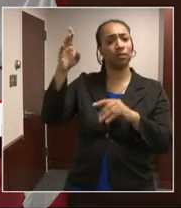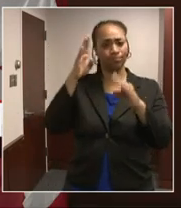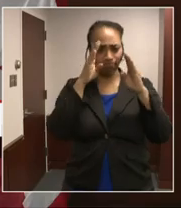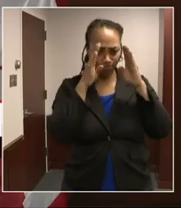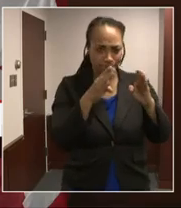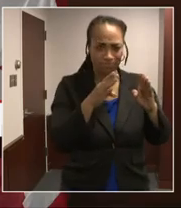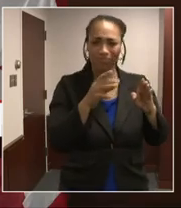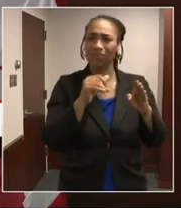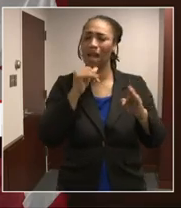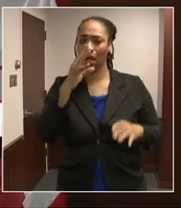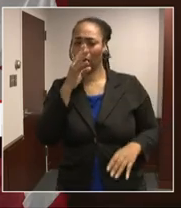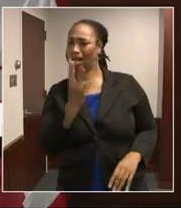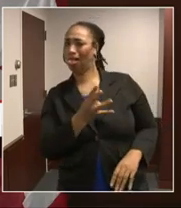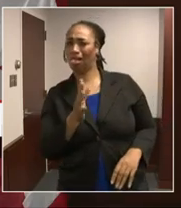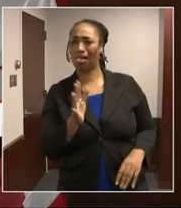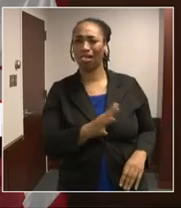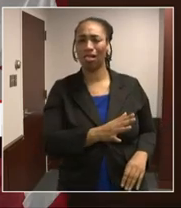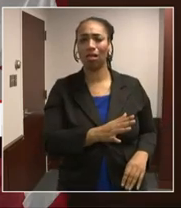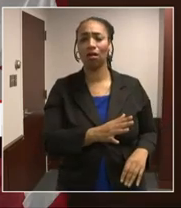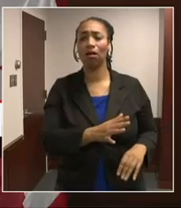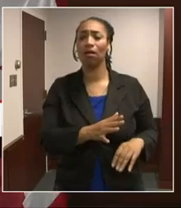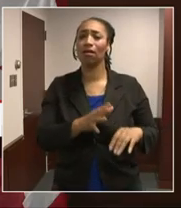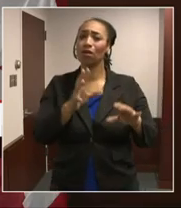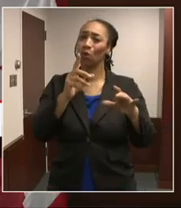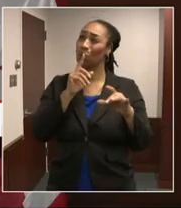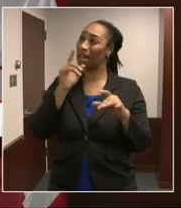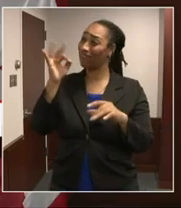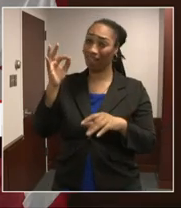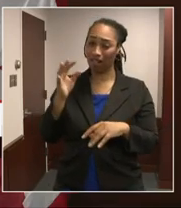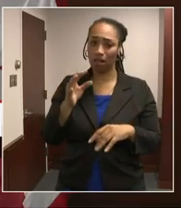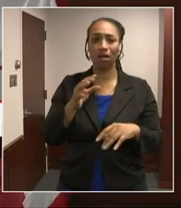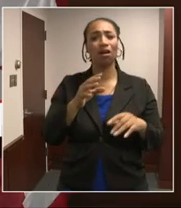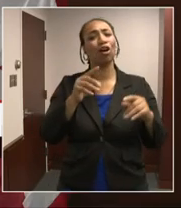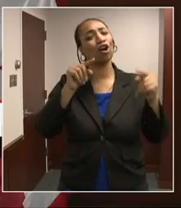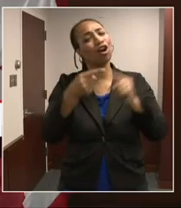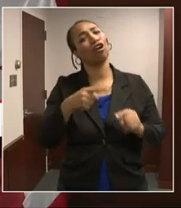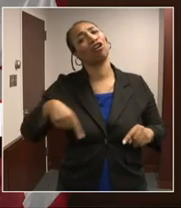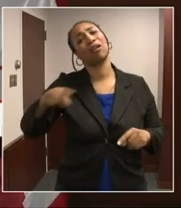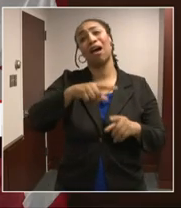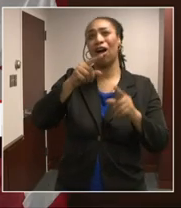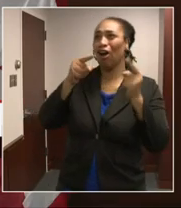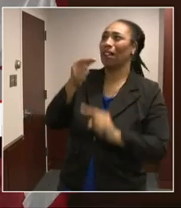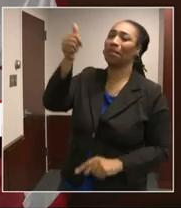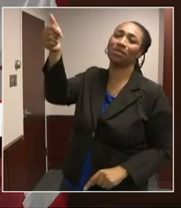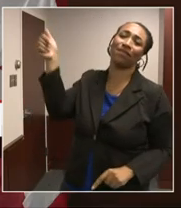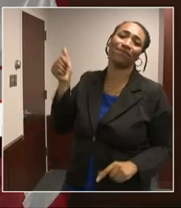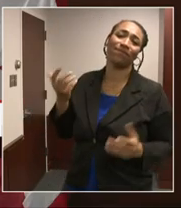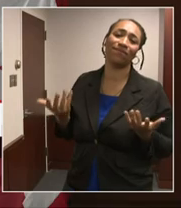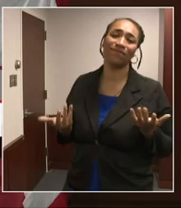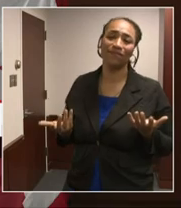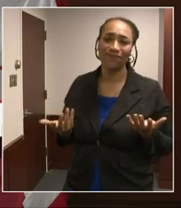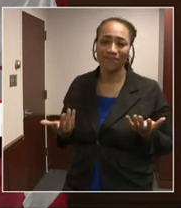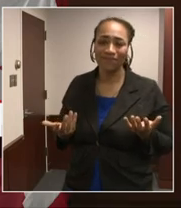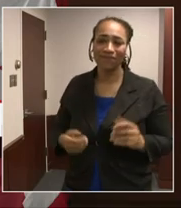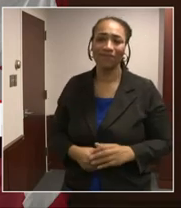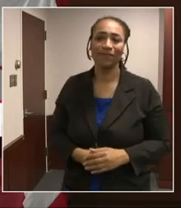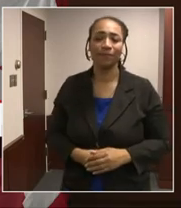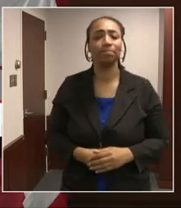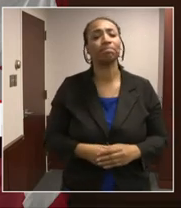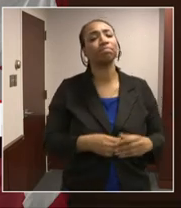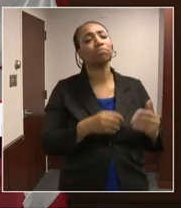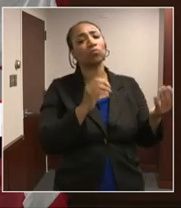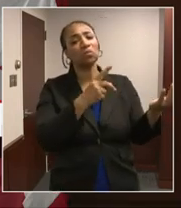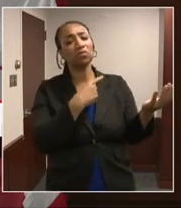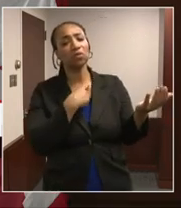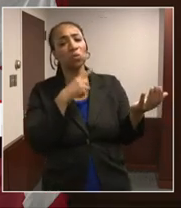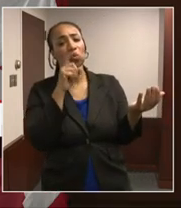cut these Medicaid dollars that then create more crime. Just a super quick follow-up to the ONSC. I know you mentioned you did the review of